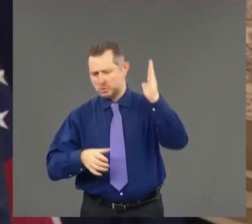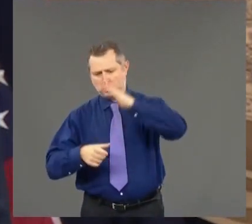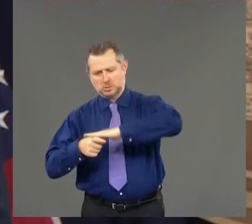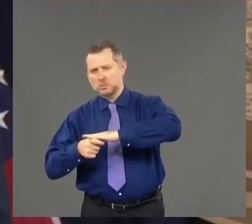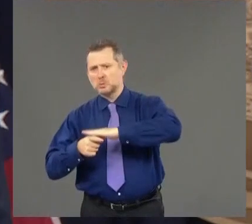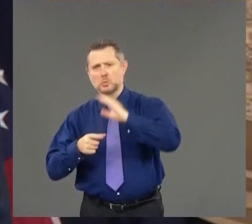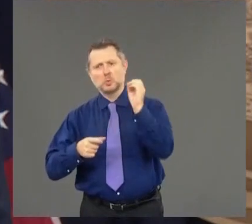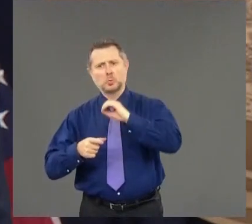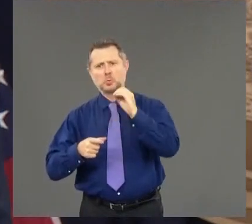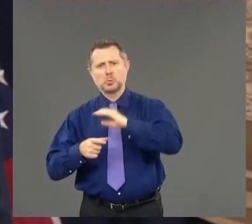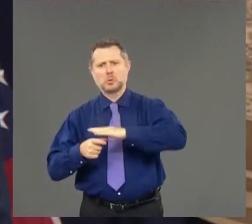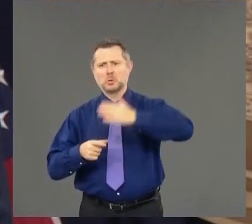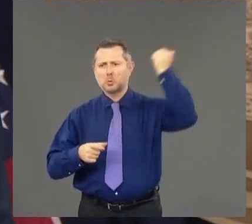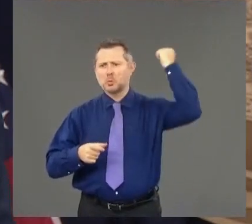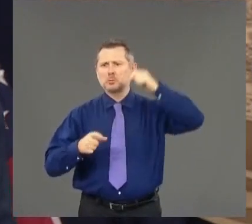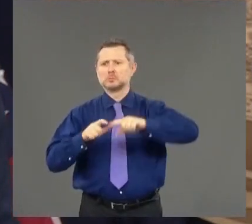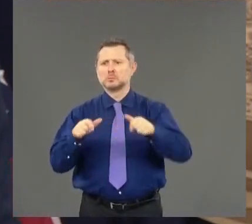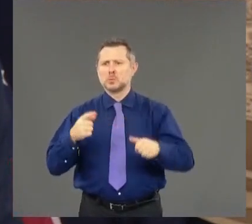do you do?